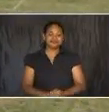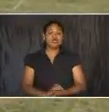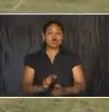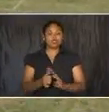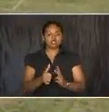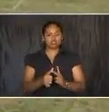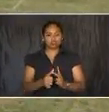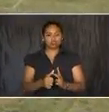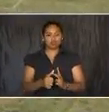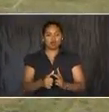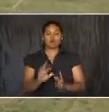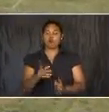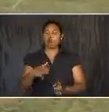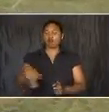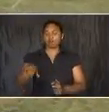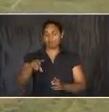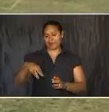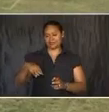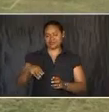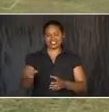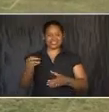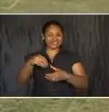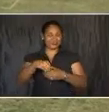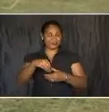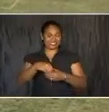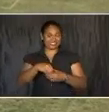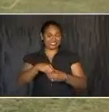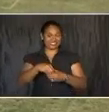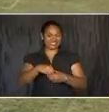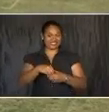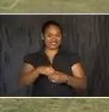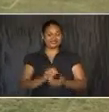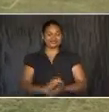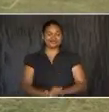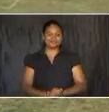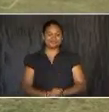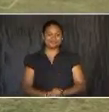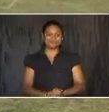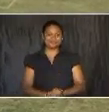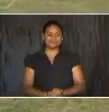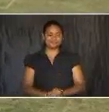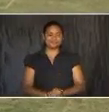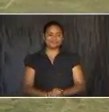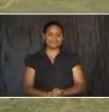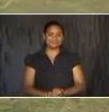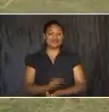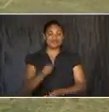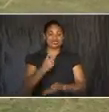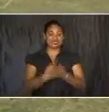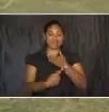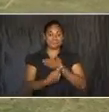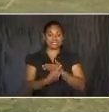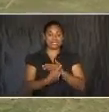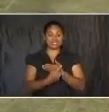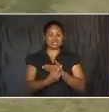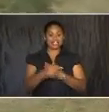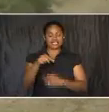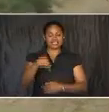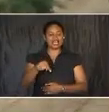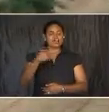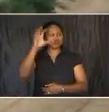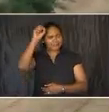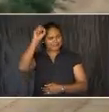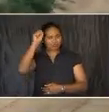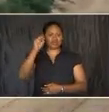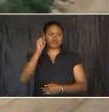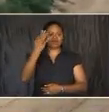na turang ani balu Nambalata, like a tool with Mativalu, and a very much pass, Garabitingoka. Nambalata, can have one and make was some